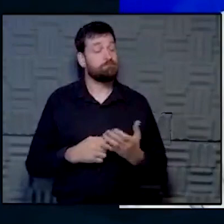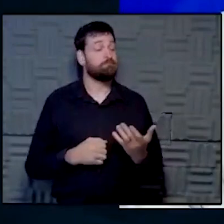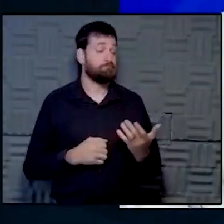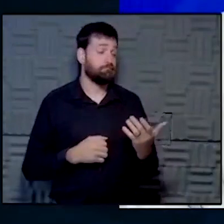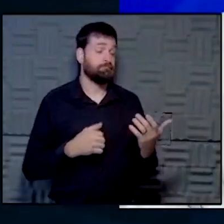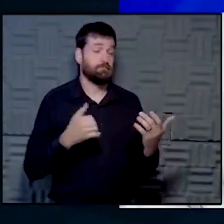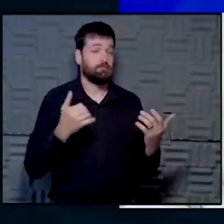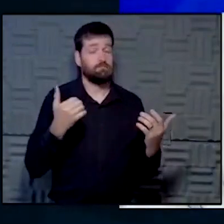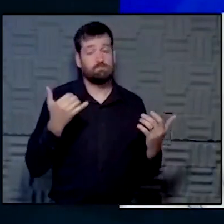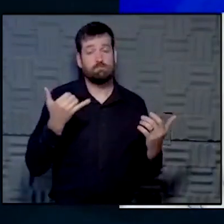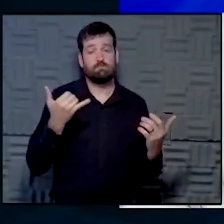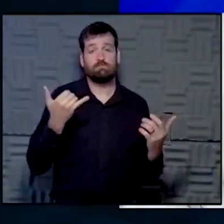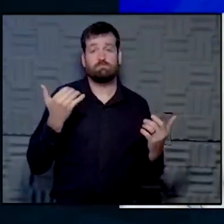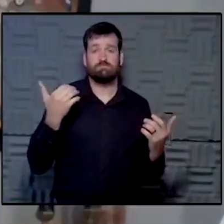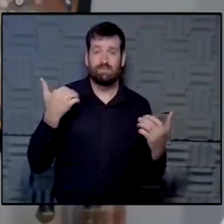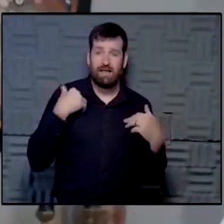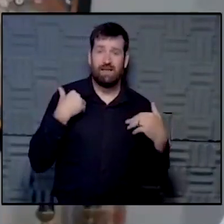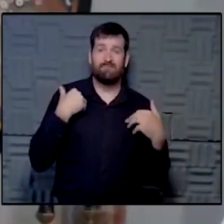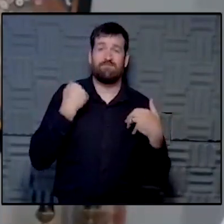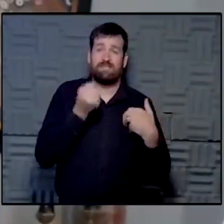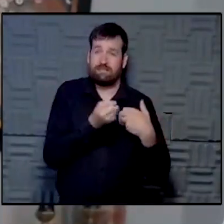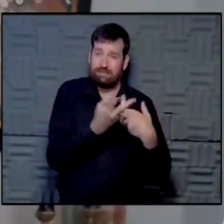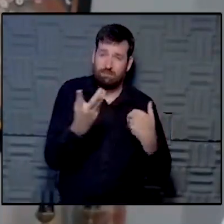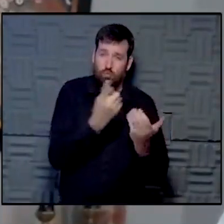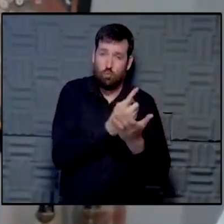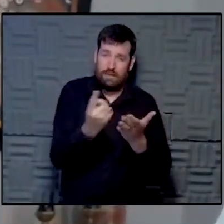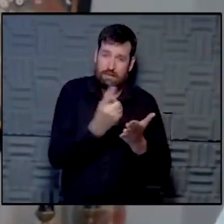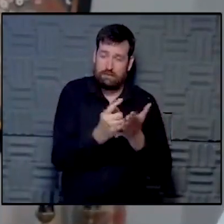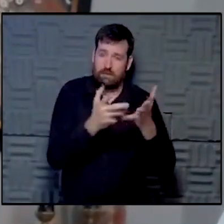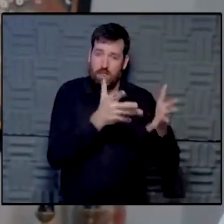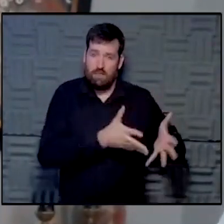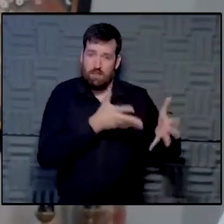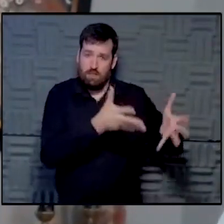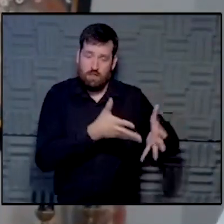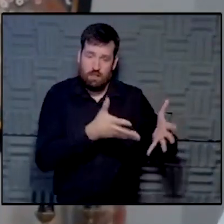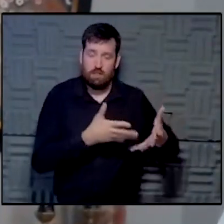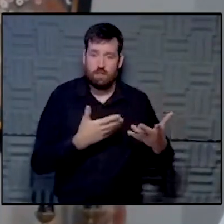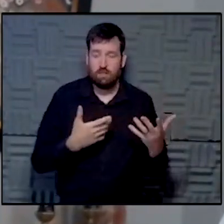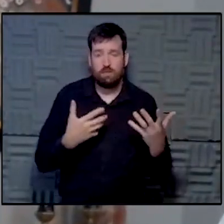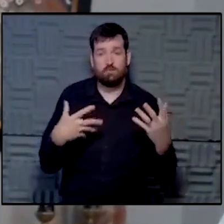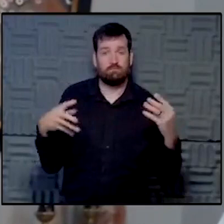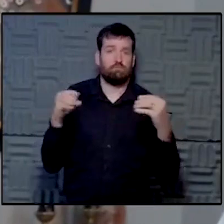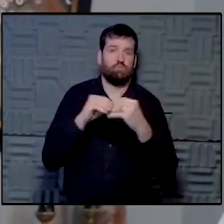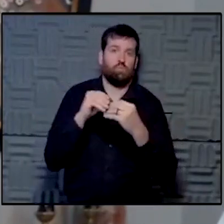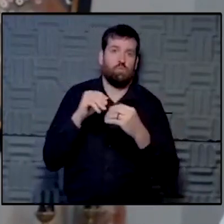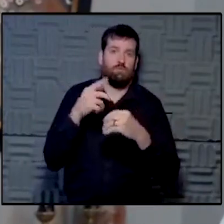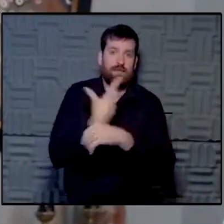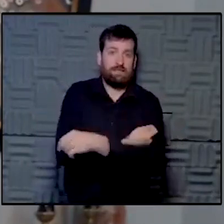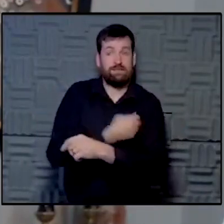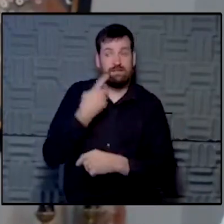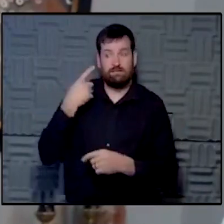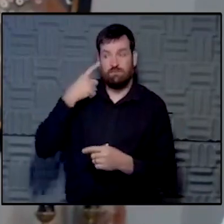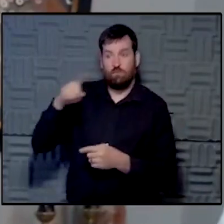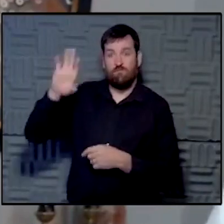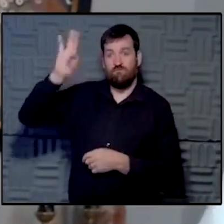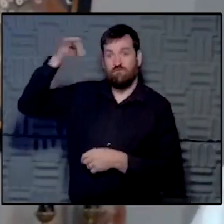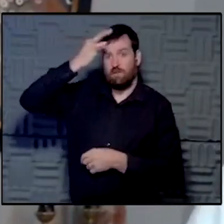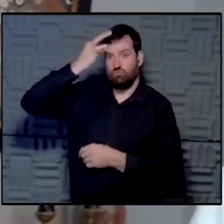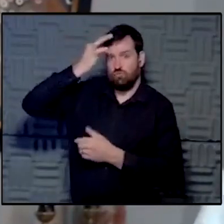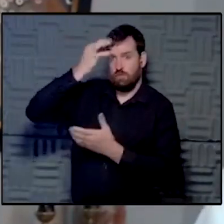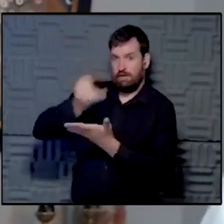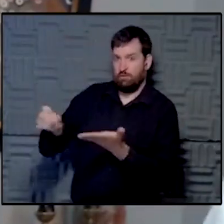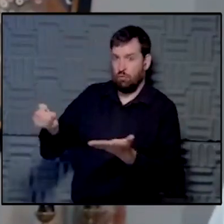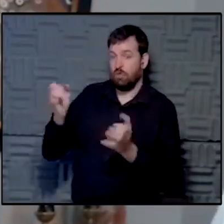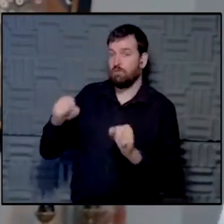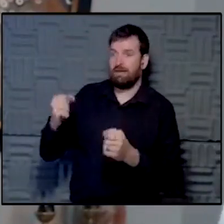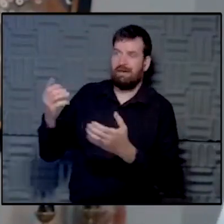have weeks of inventory in the state of Kansas and additional vaccine in the federal inventory that we could get